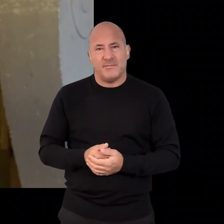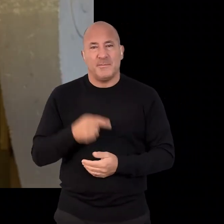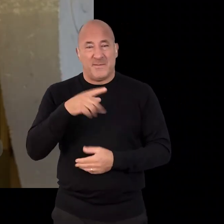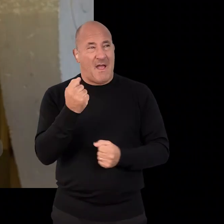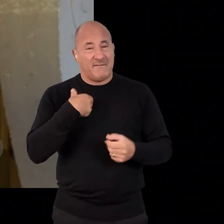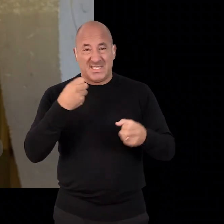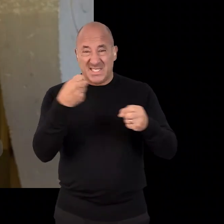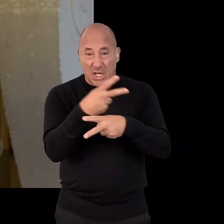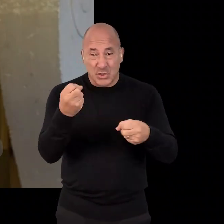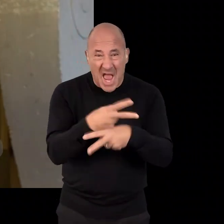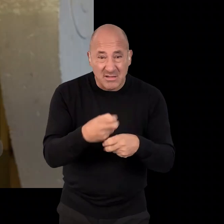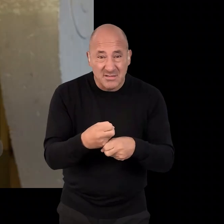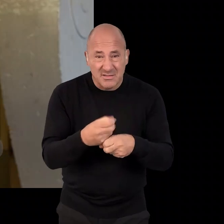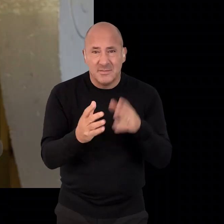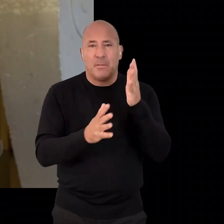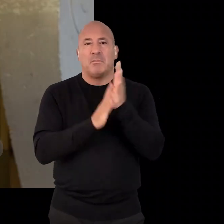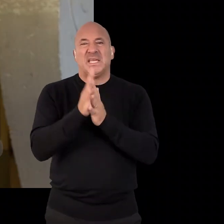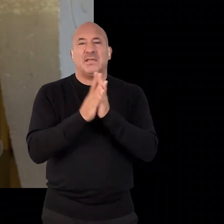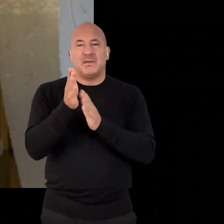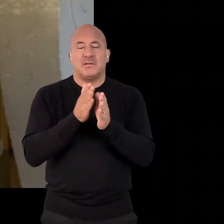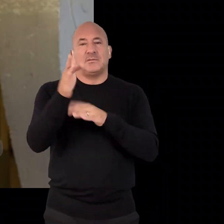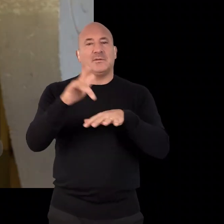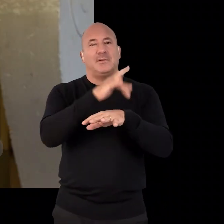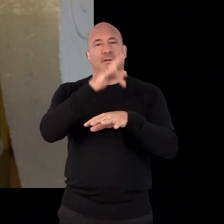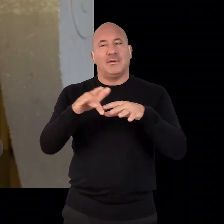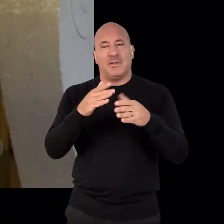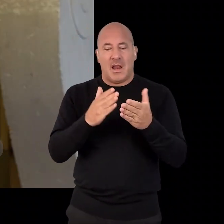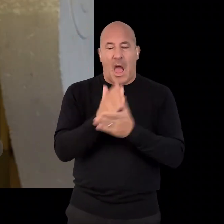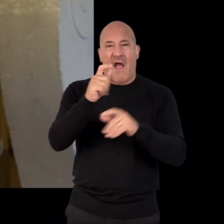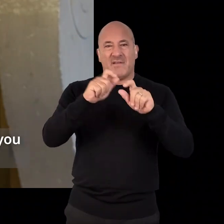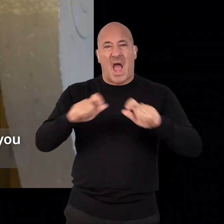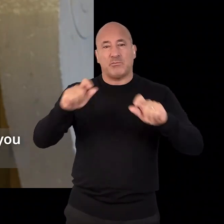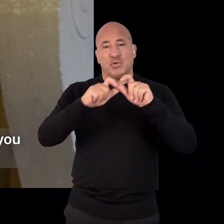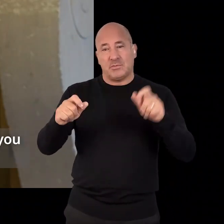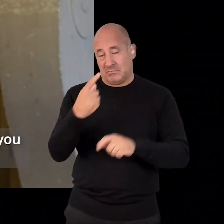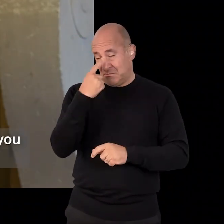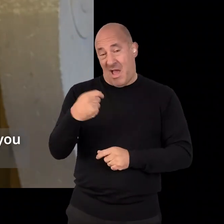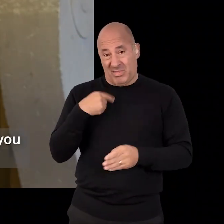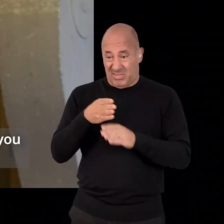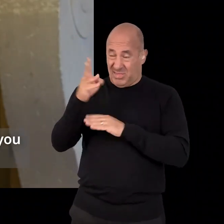accessible. We've got stage text in Colchester, so that means